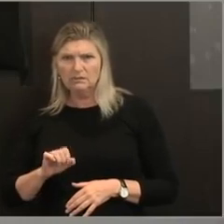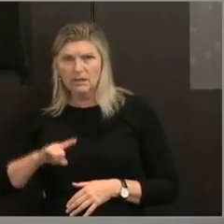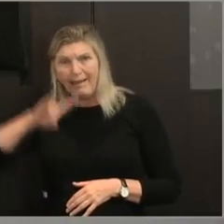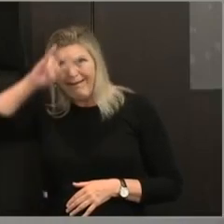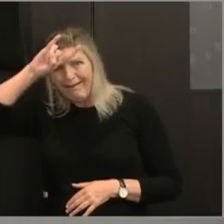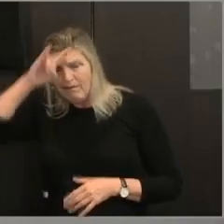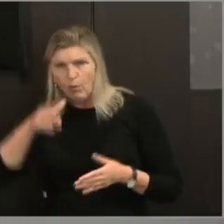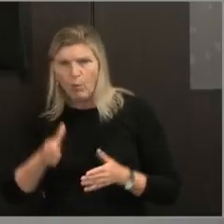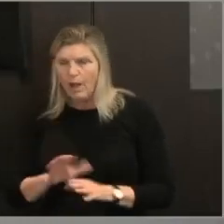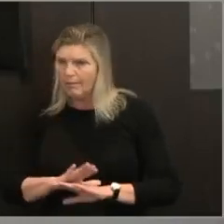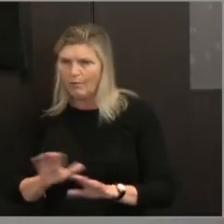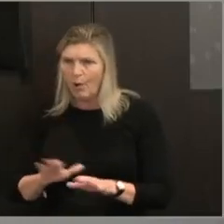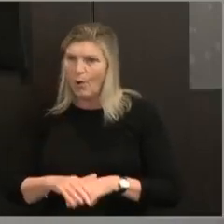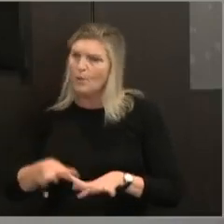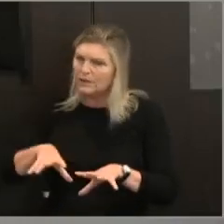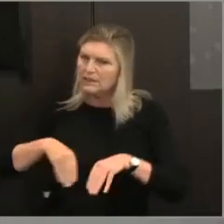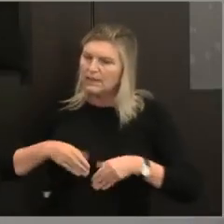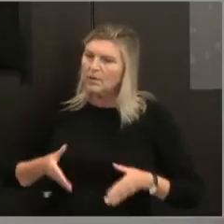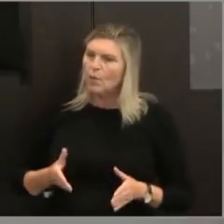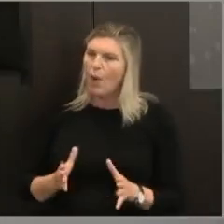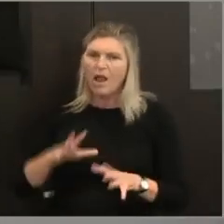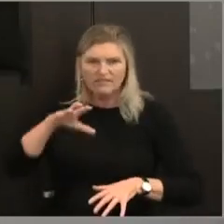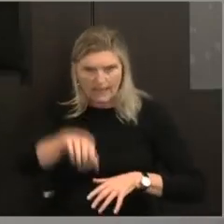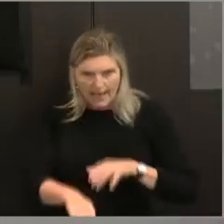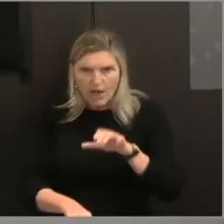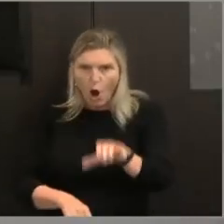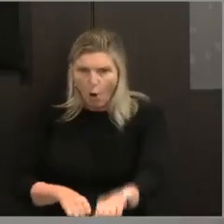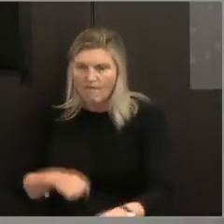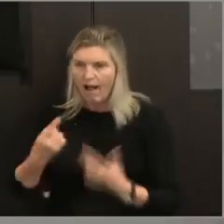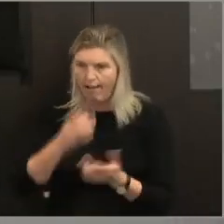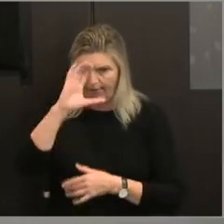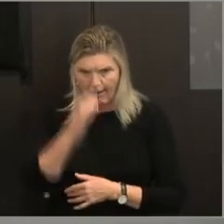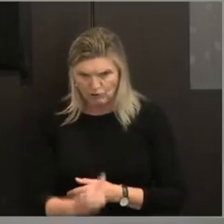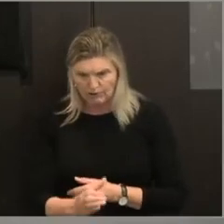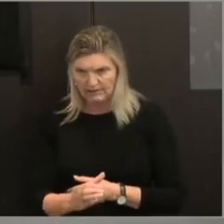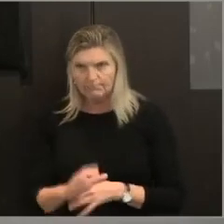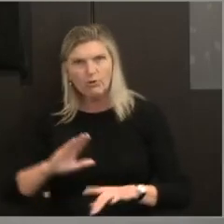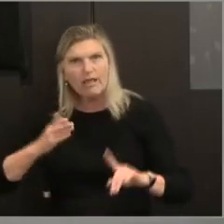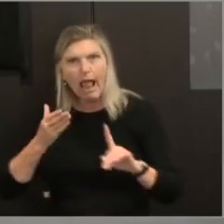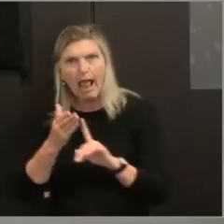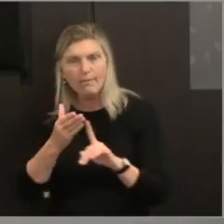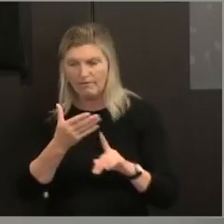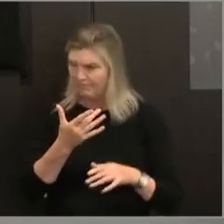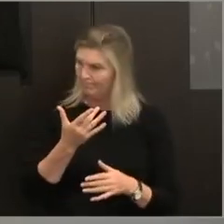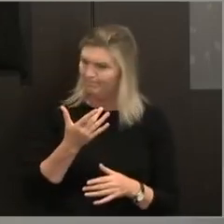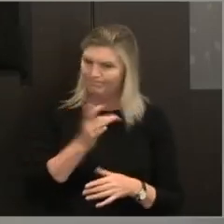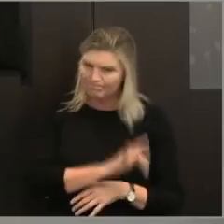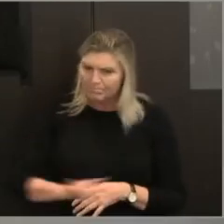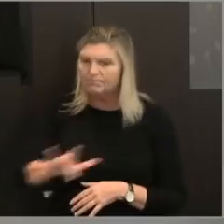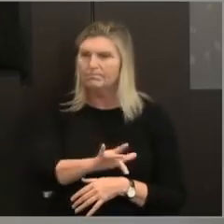inevitable and accepted expression of colonization's purpose. The Truth